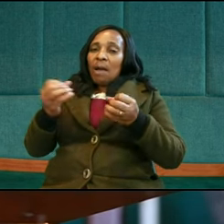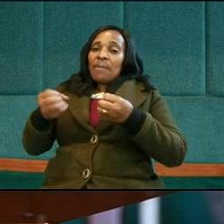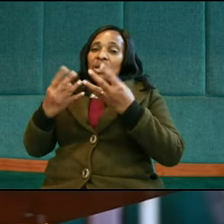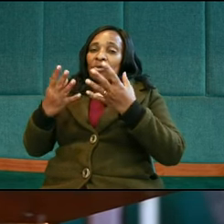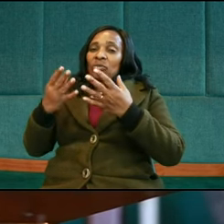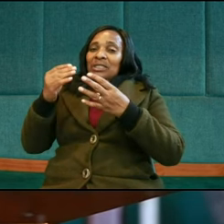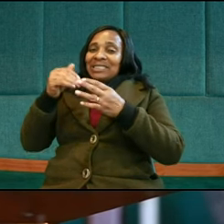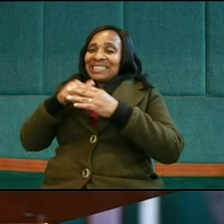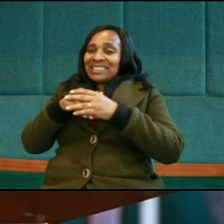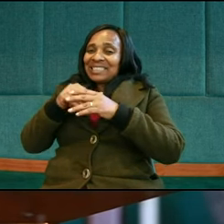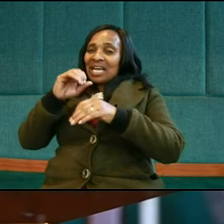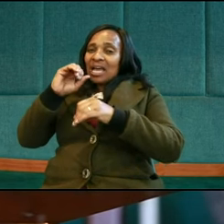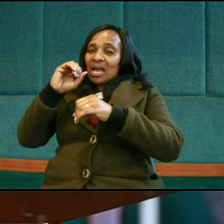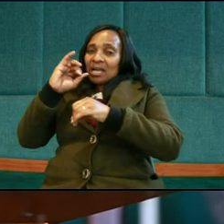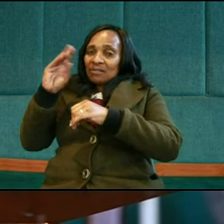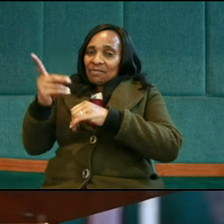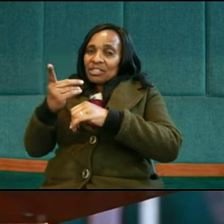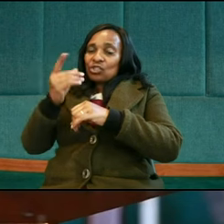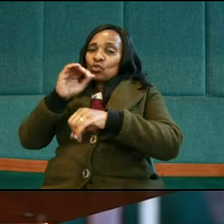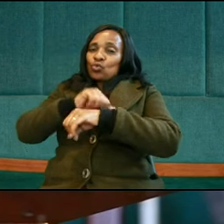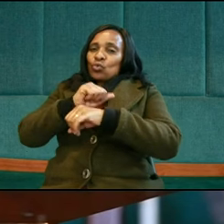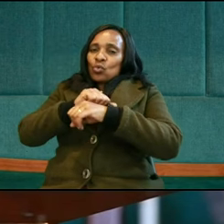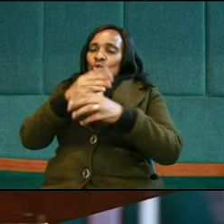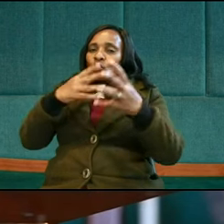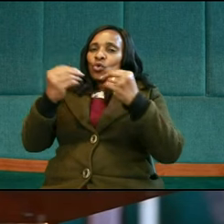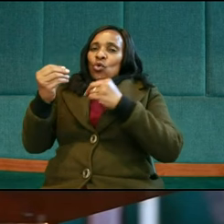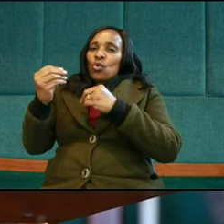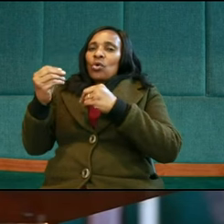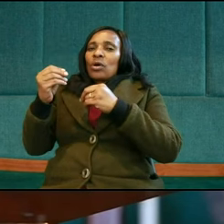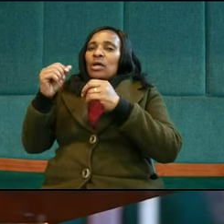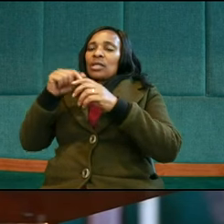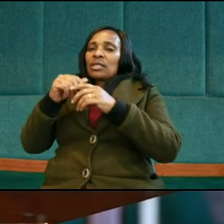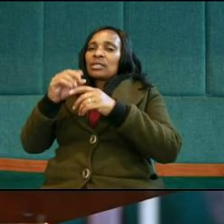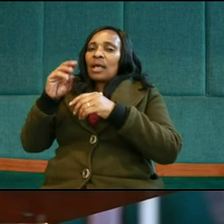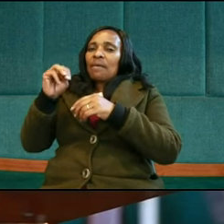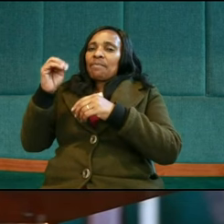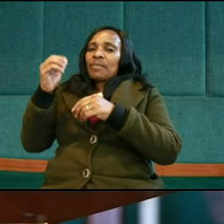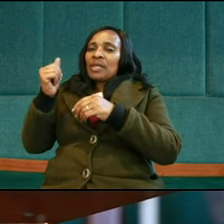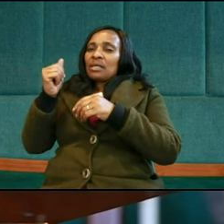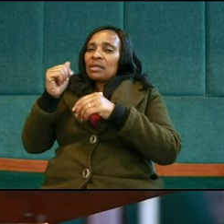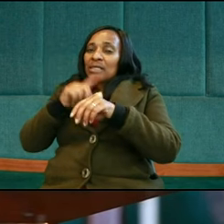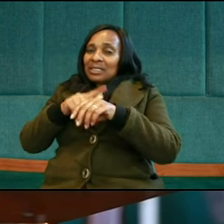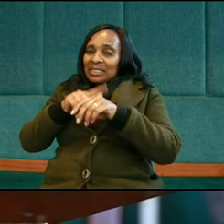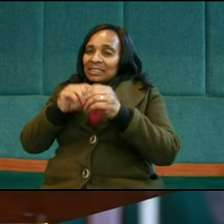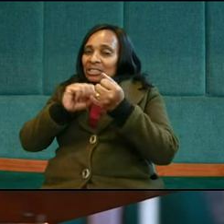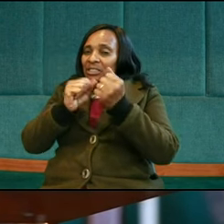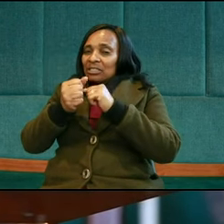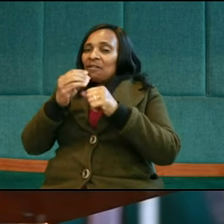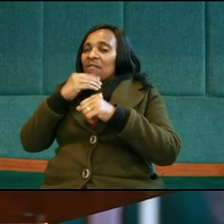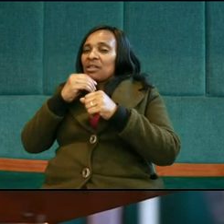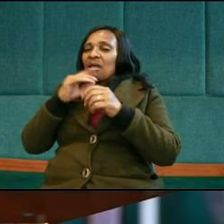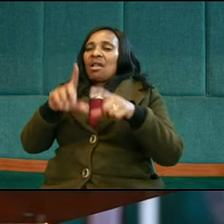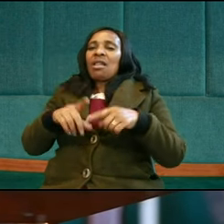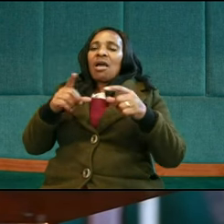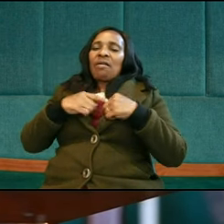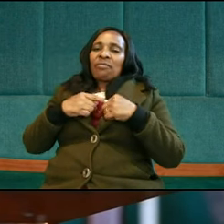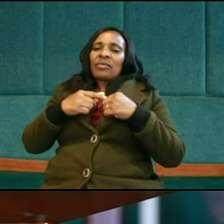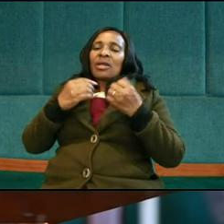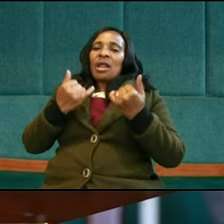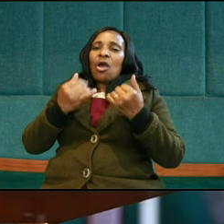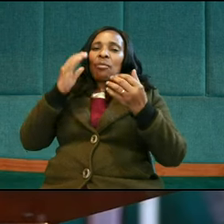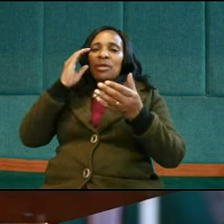Adventist school. Amira is happy that she goes to the school. It changed Amira's life. It changed Father's life, and they believe it will change Mother's